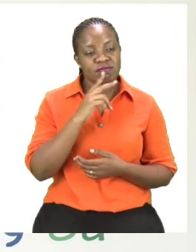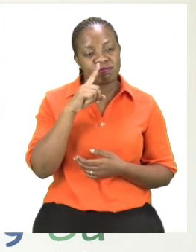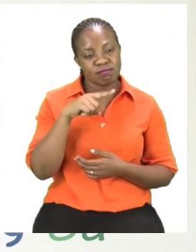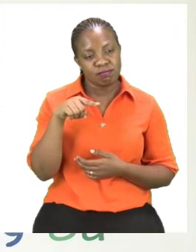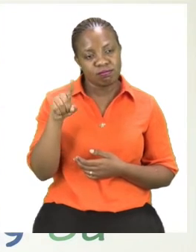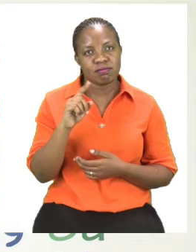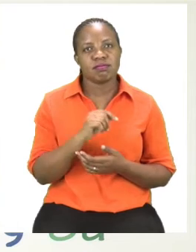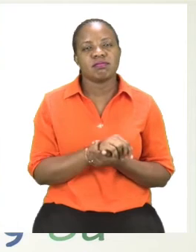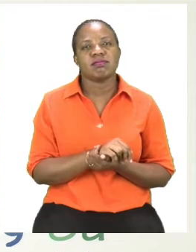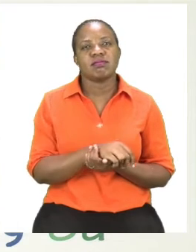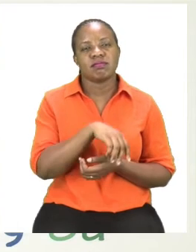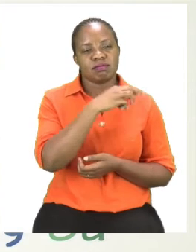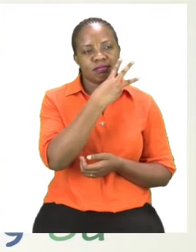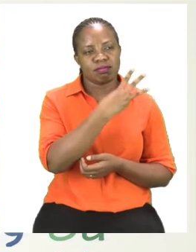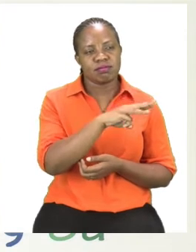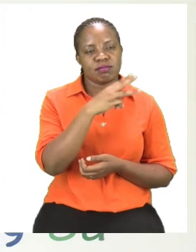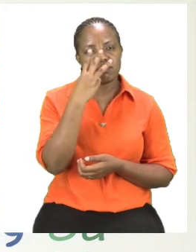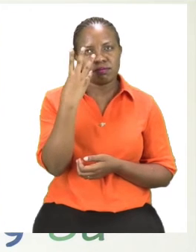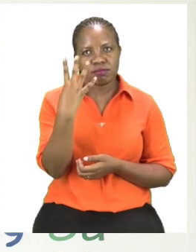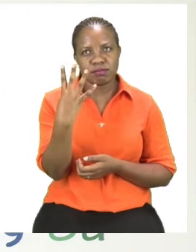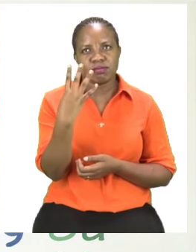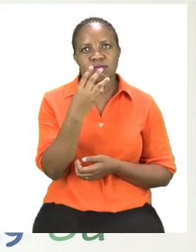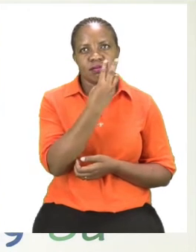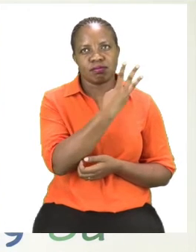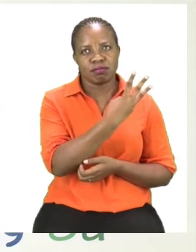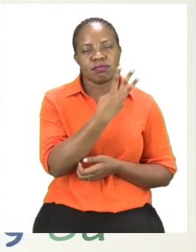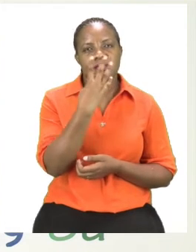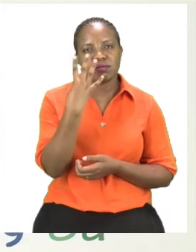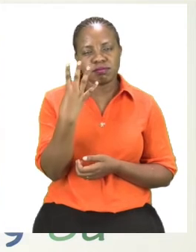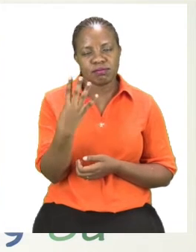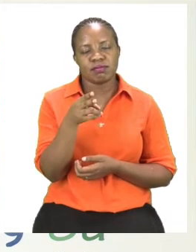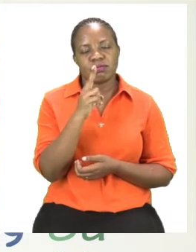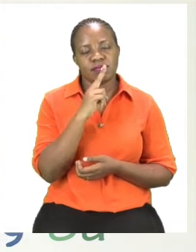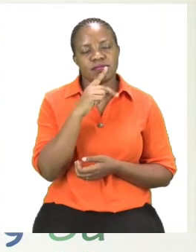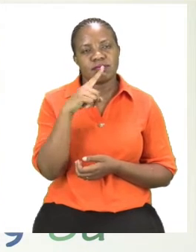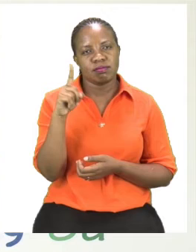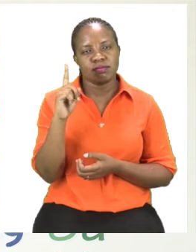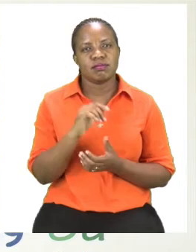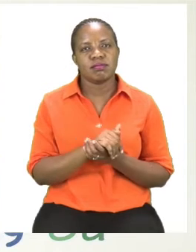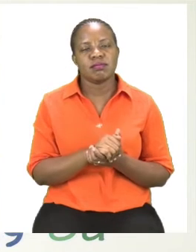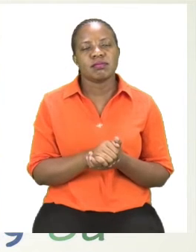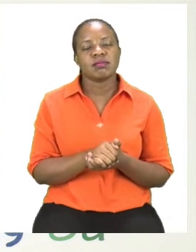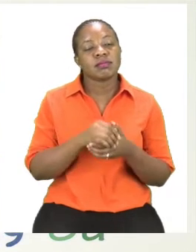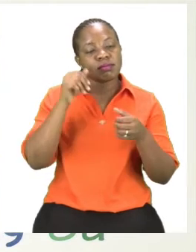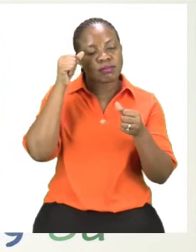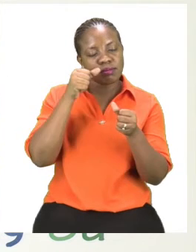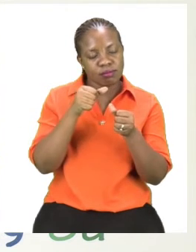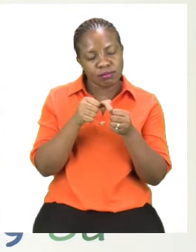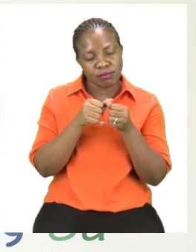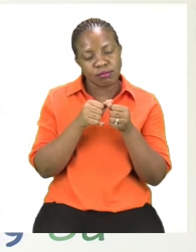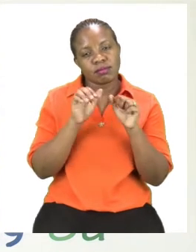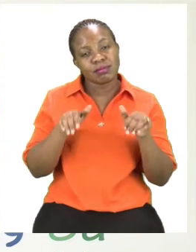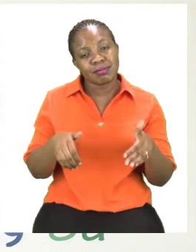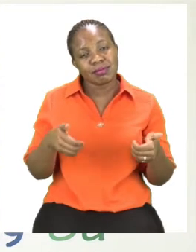is 34. Remember, boys and girls, when you have a story sum, you need to